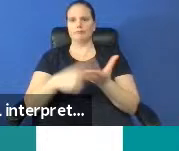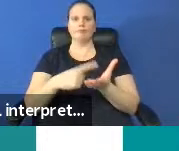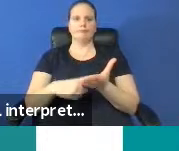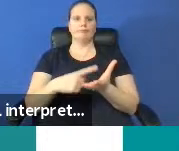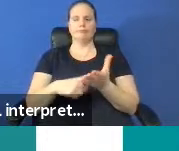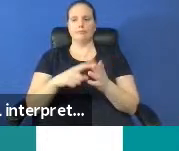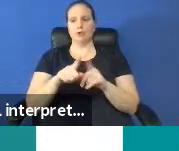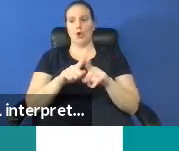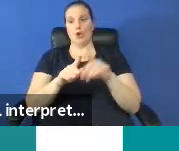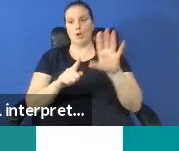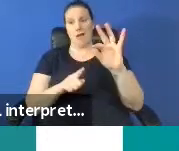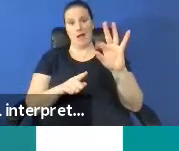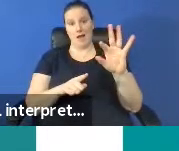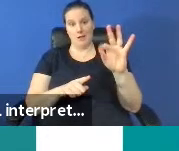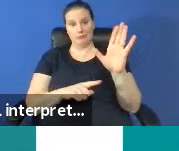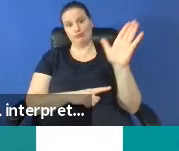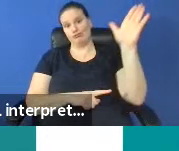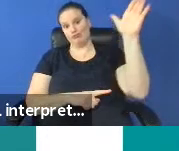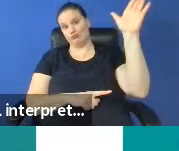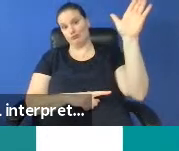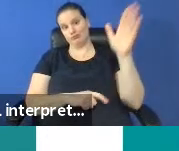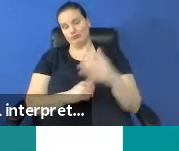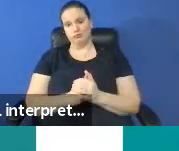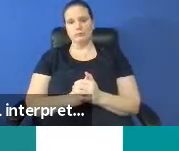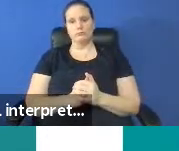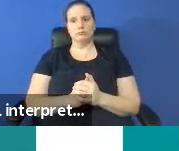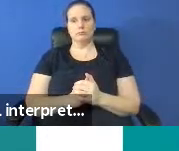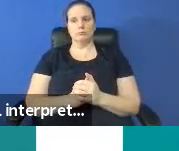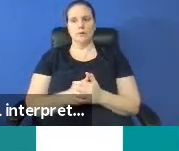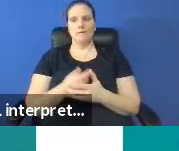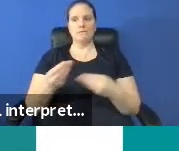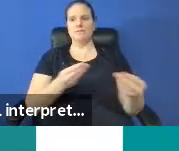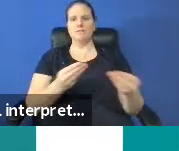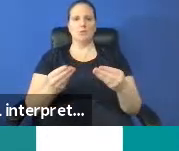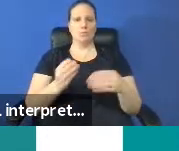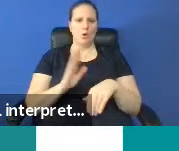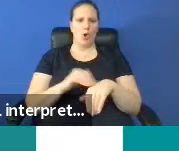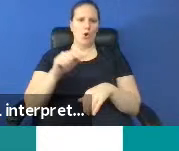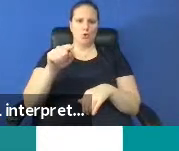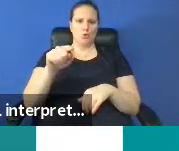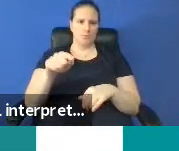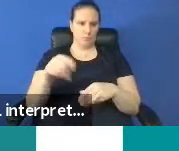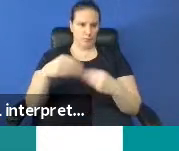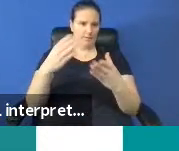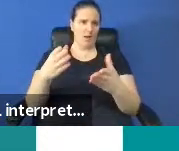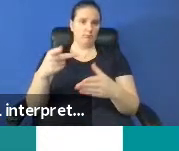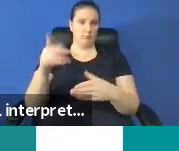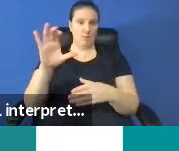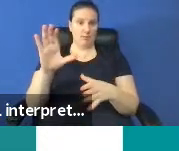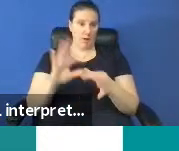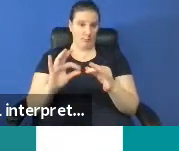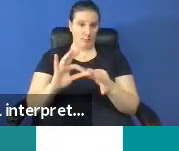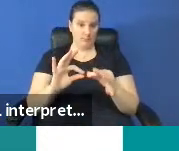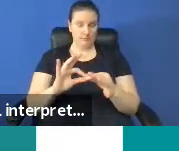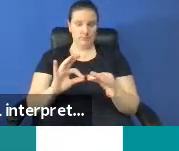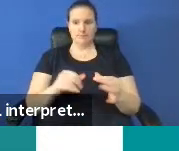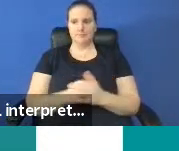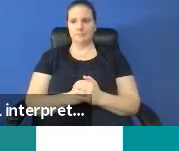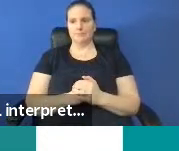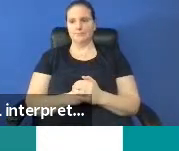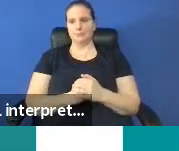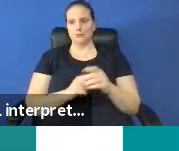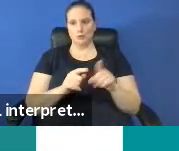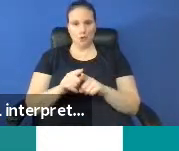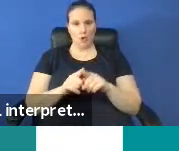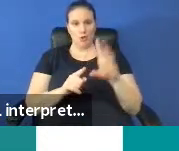Dial *9 to raise your hand, and a facilitator will call on you to provide your public comment. It is